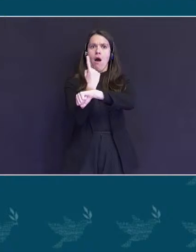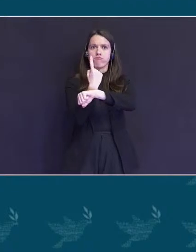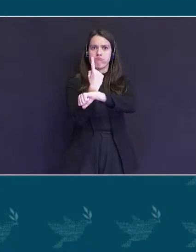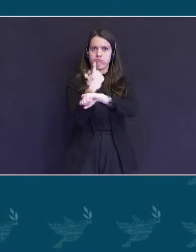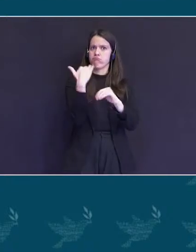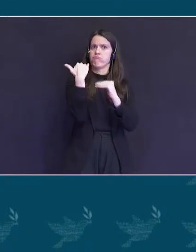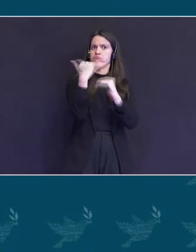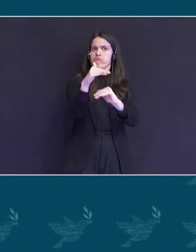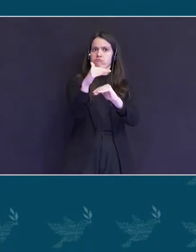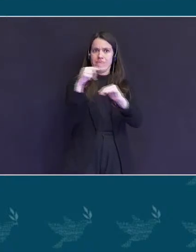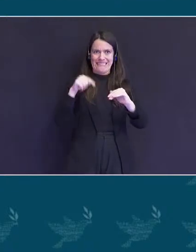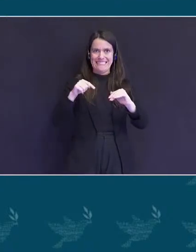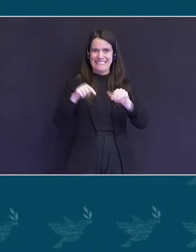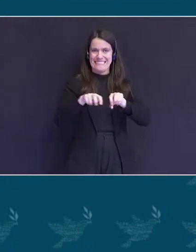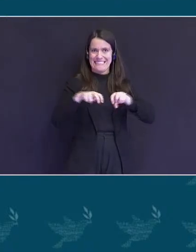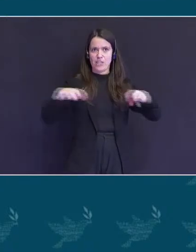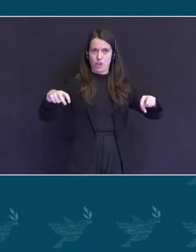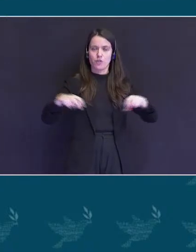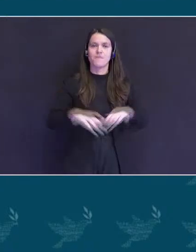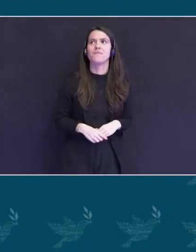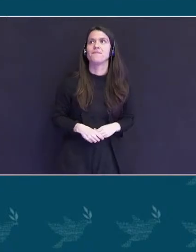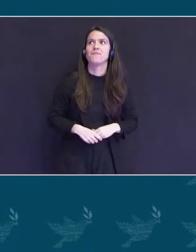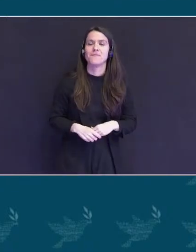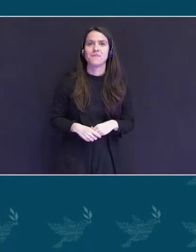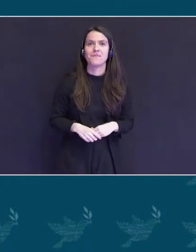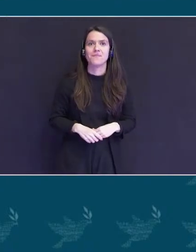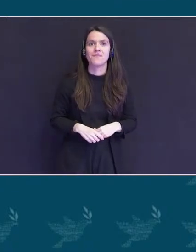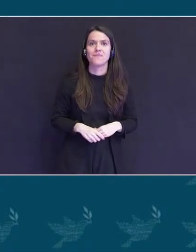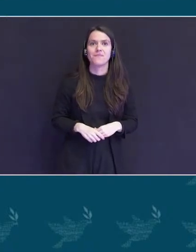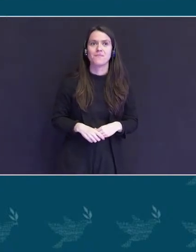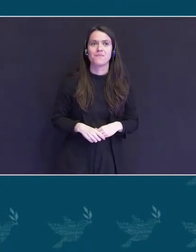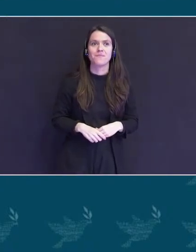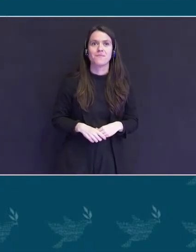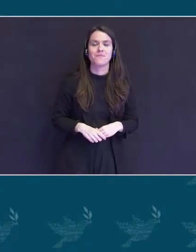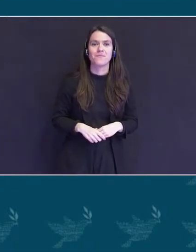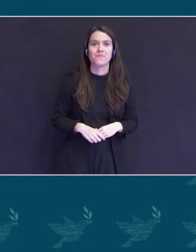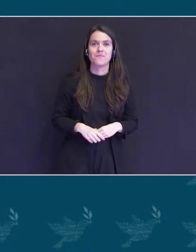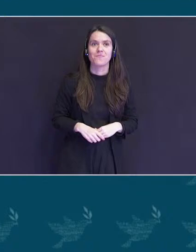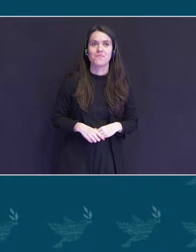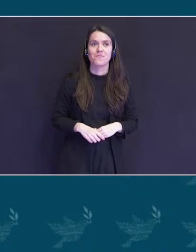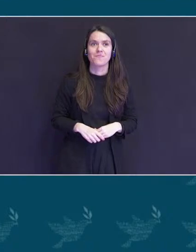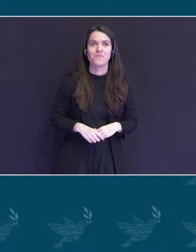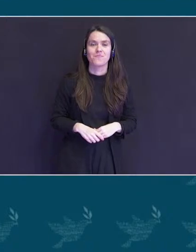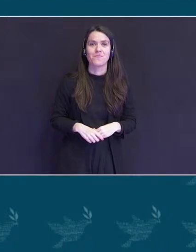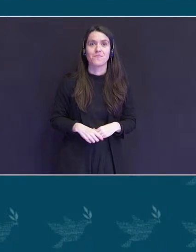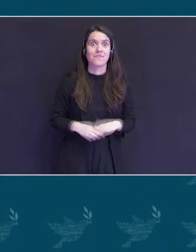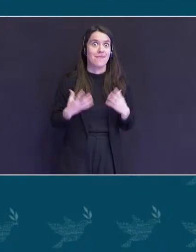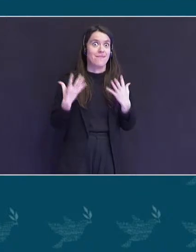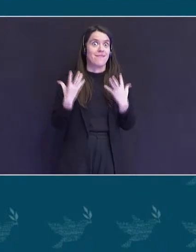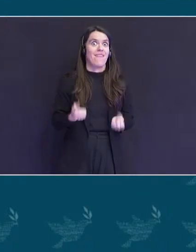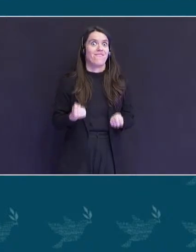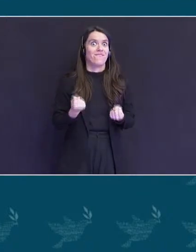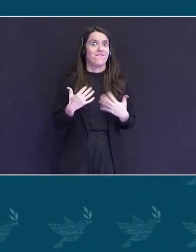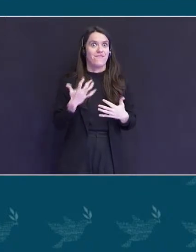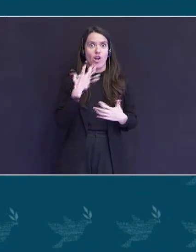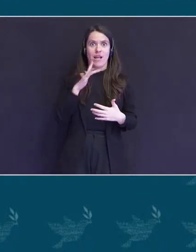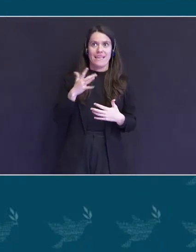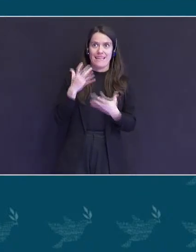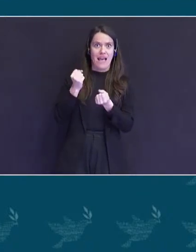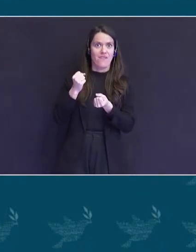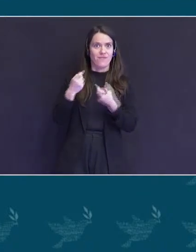session, and we have a privilege to have simultaneous